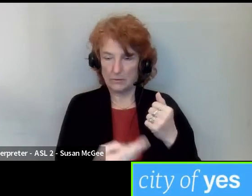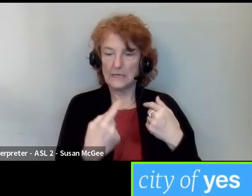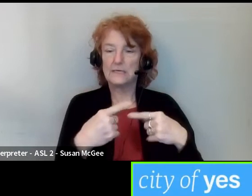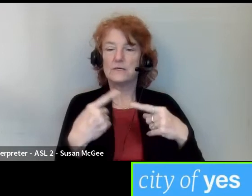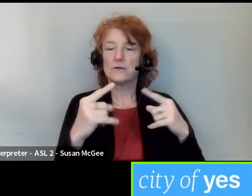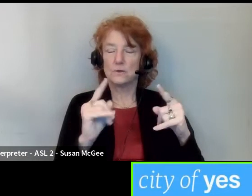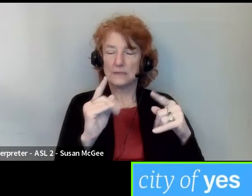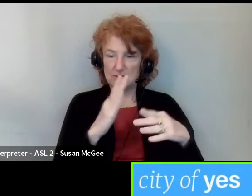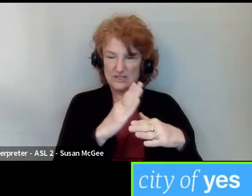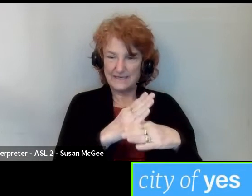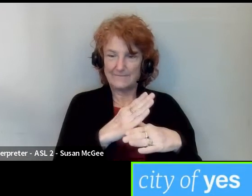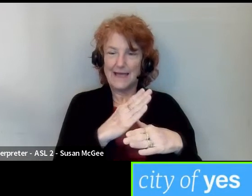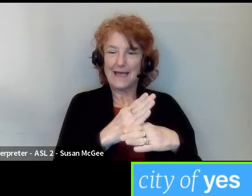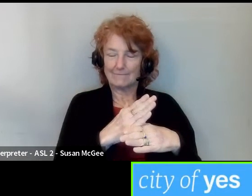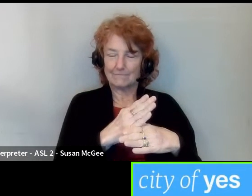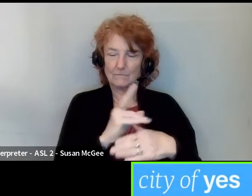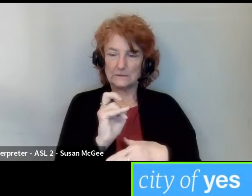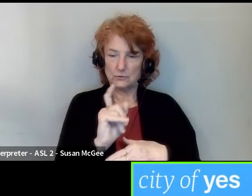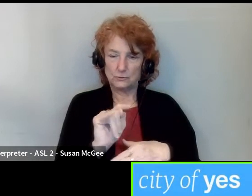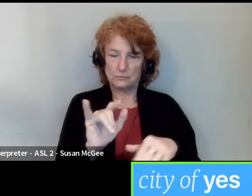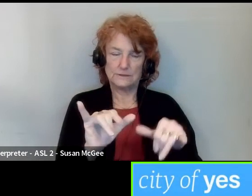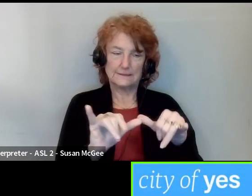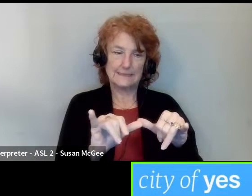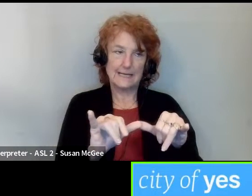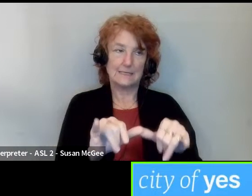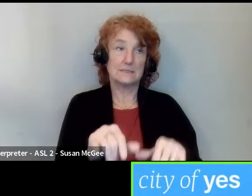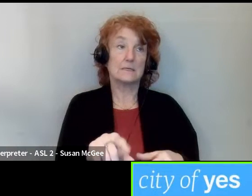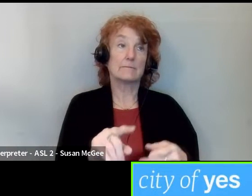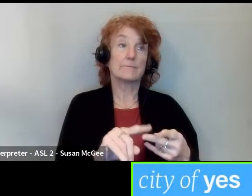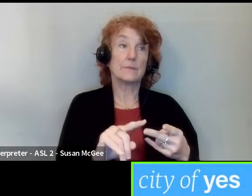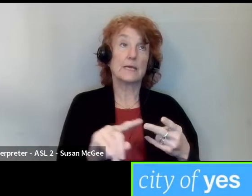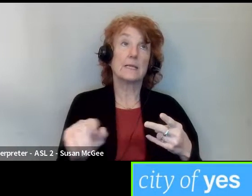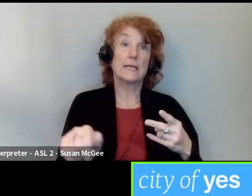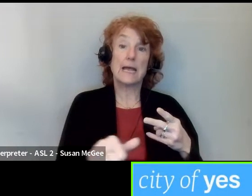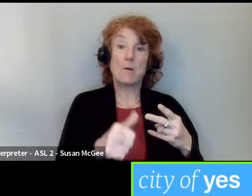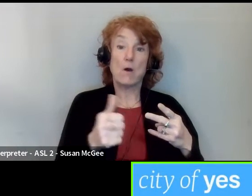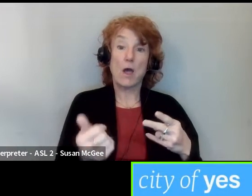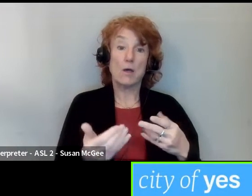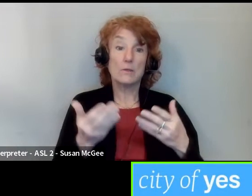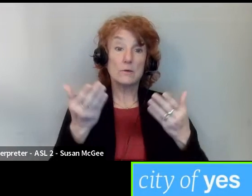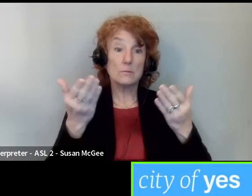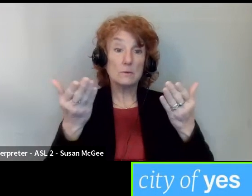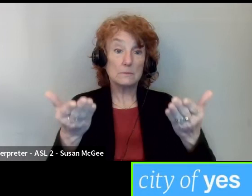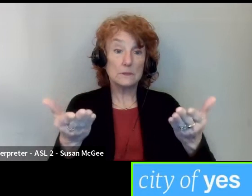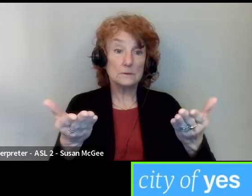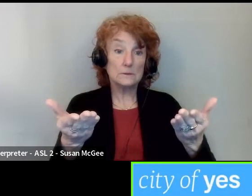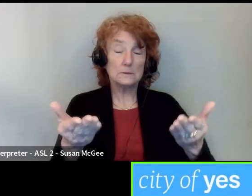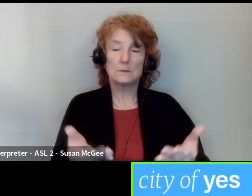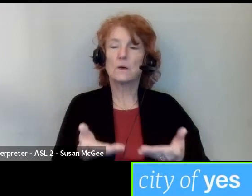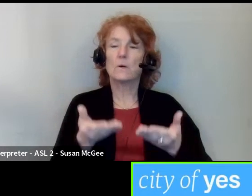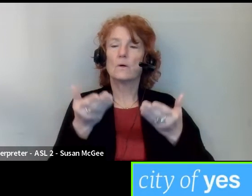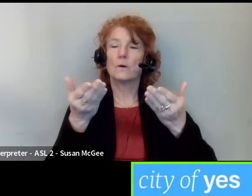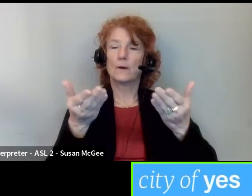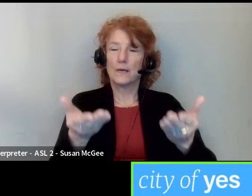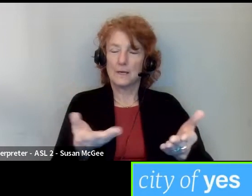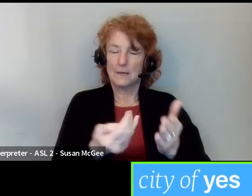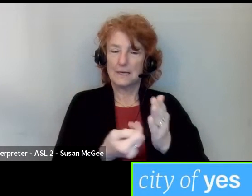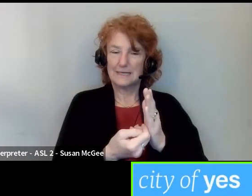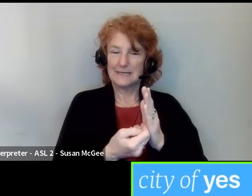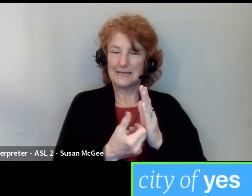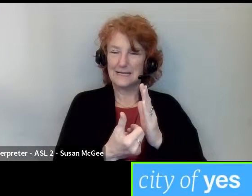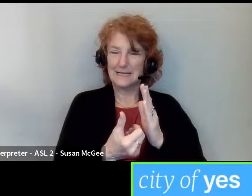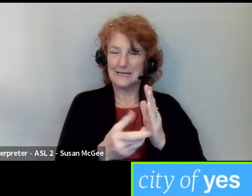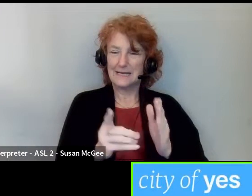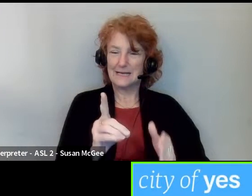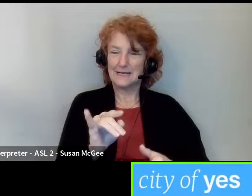other proposals for City of Yes for Housing Opportunity, we're proposing to eliminate the dwelling unit factor in the transit zone,